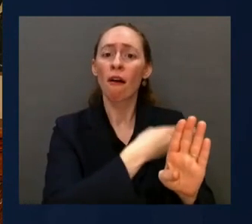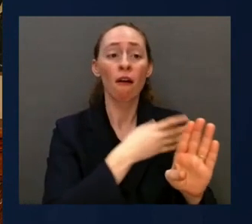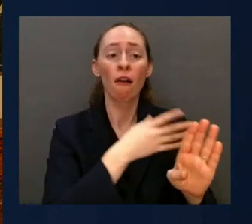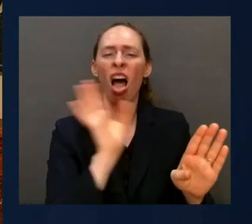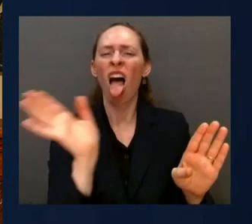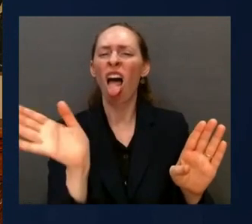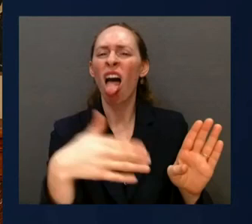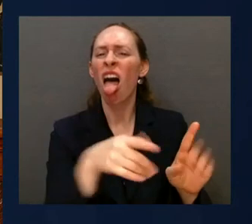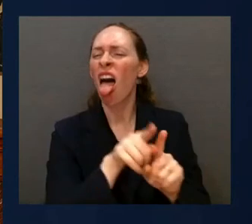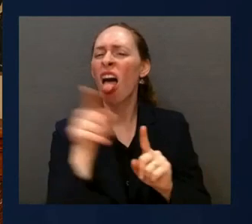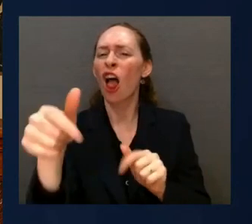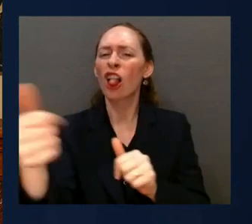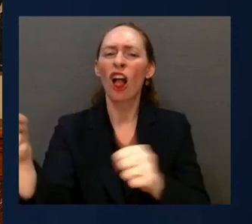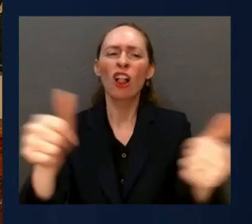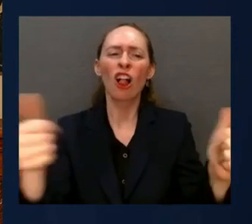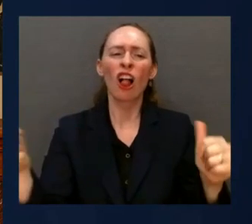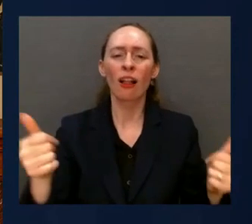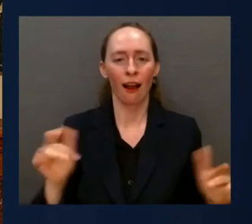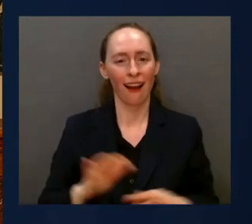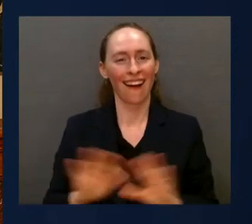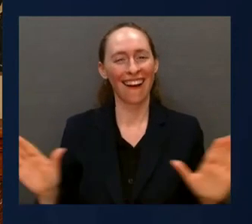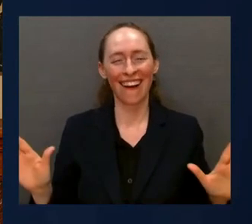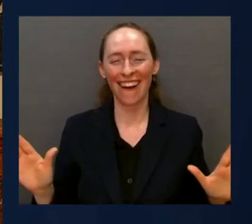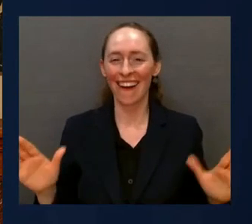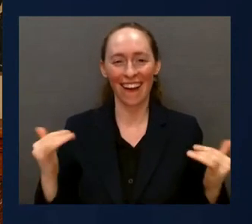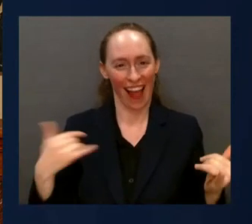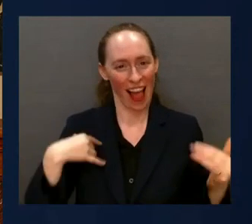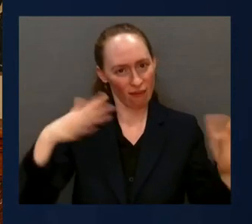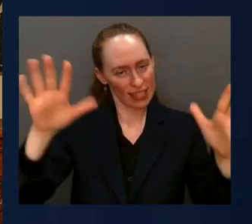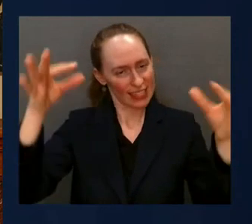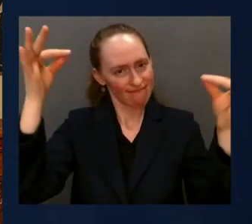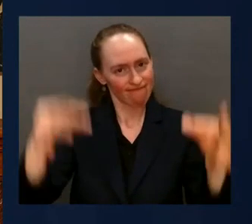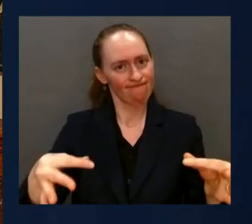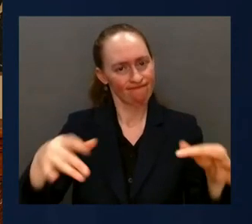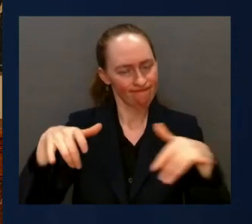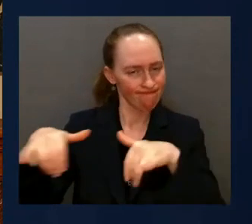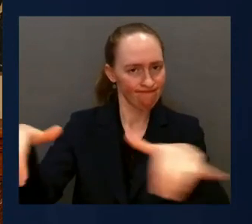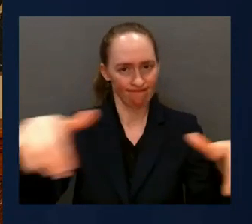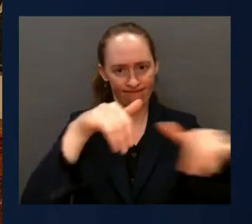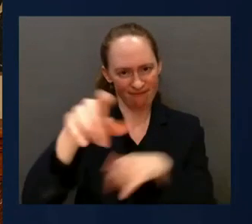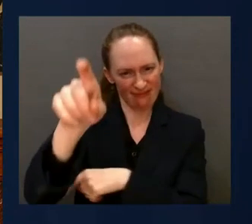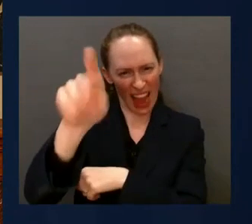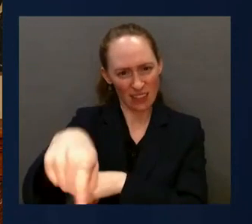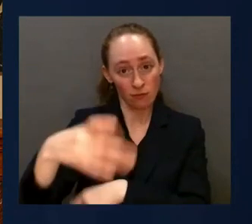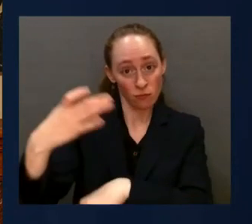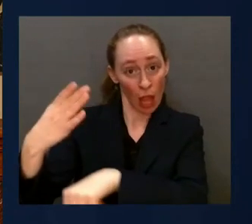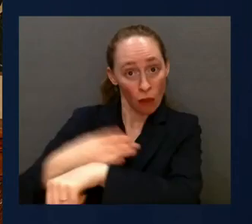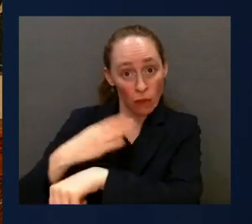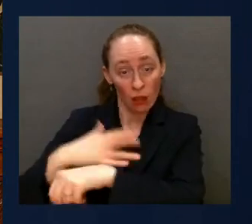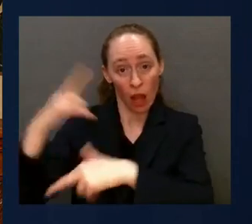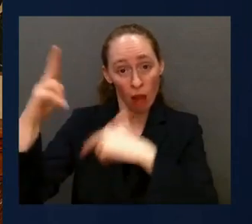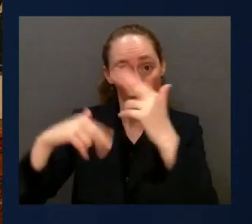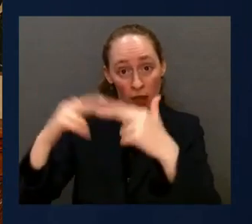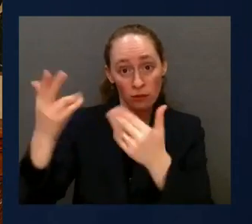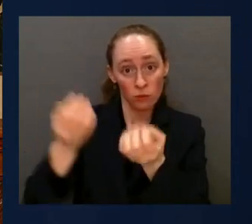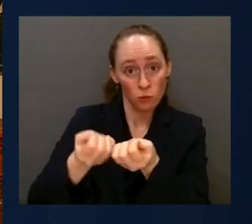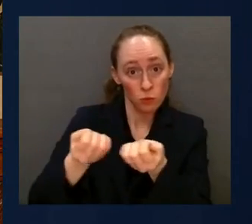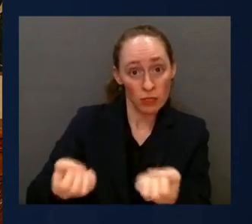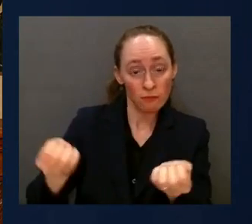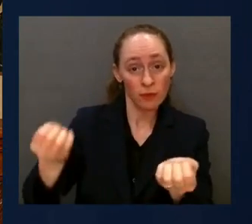that require all construction materials used in federal infrastructure projects to be made in America.